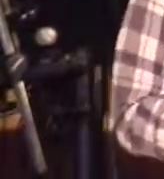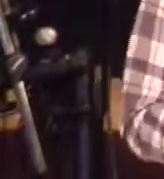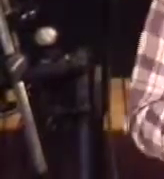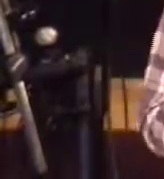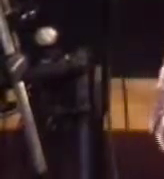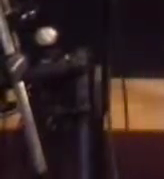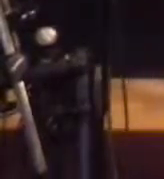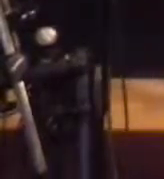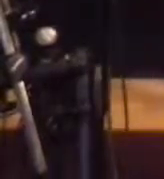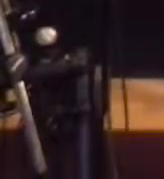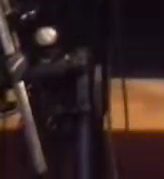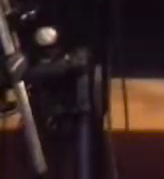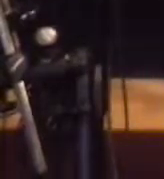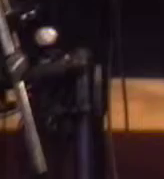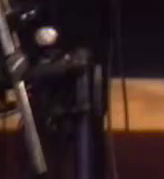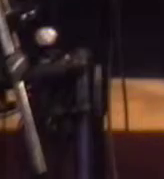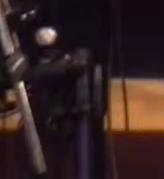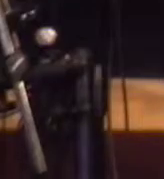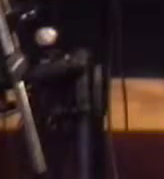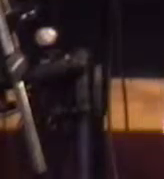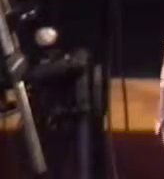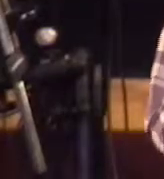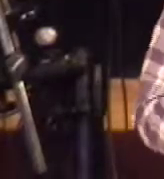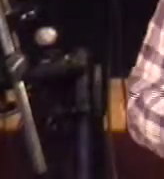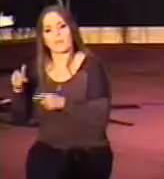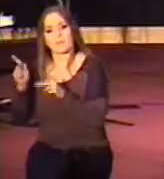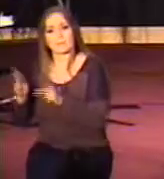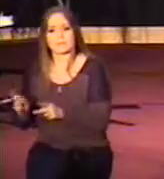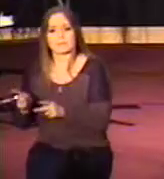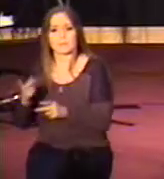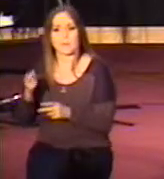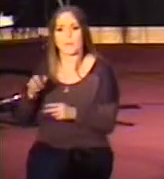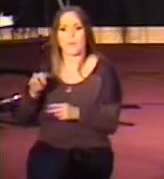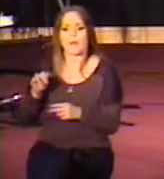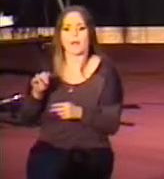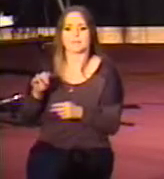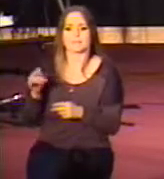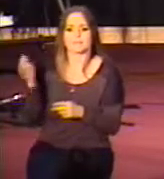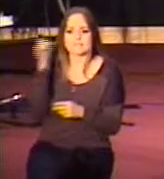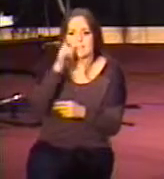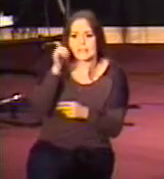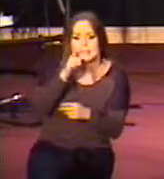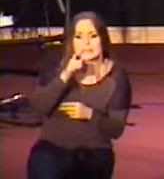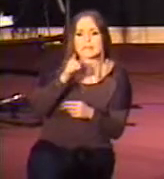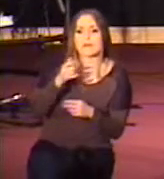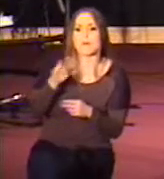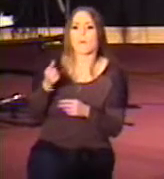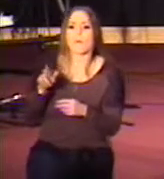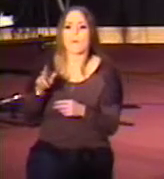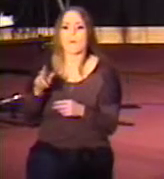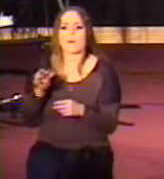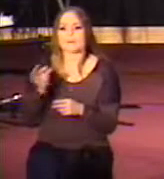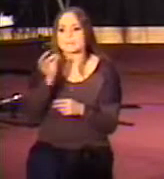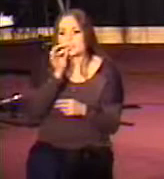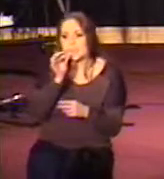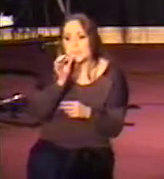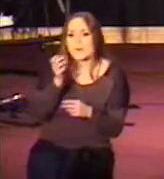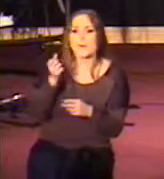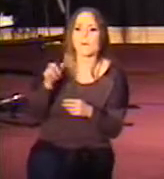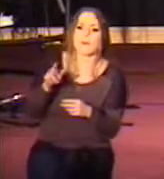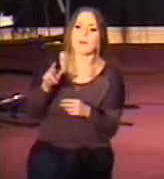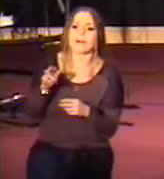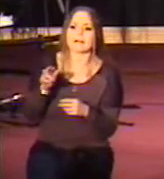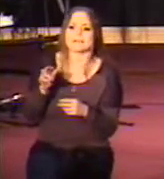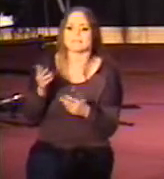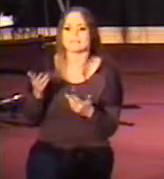Maybe the warm love of another person. Maybe the bottom of a bottle, maybe a joint, maybe cigarettes, maybe